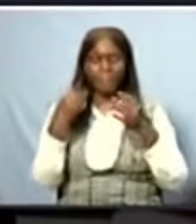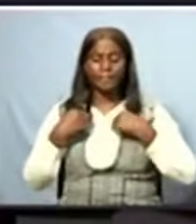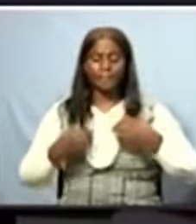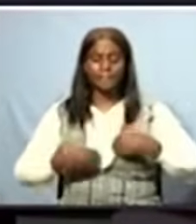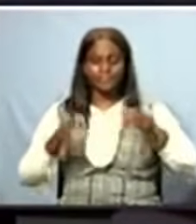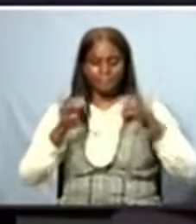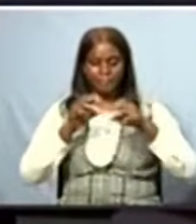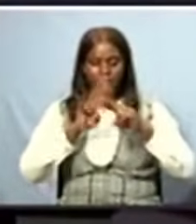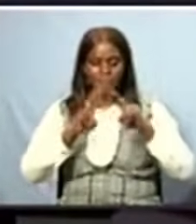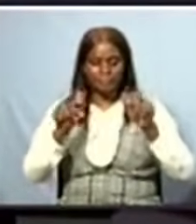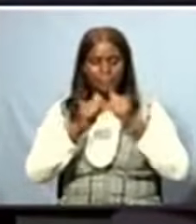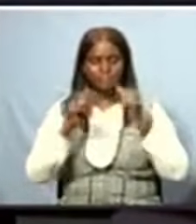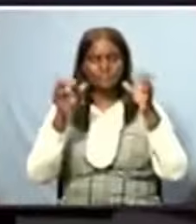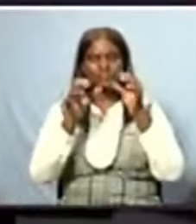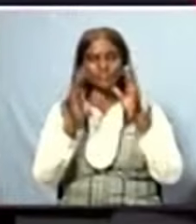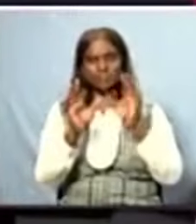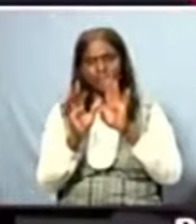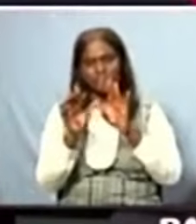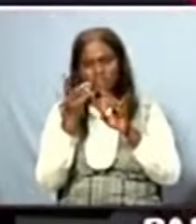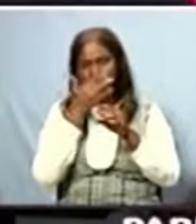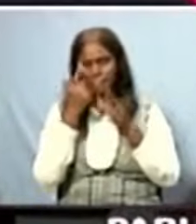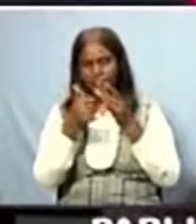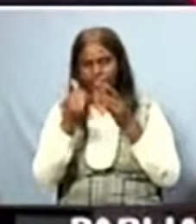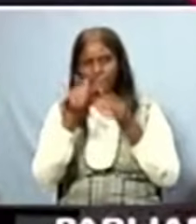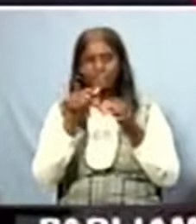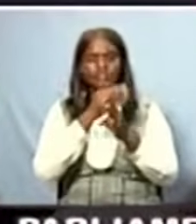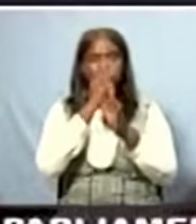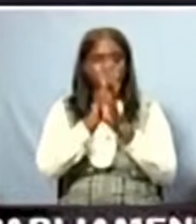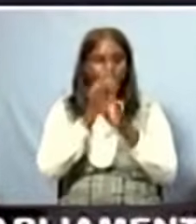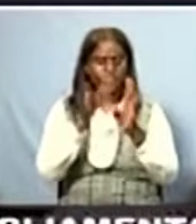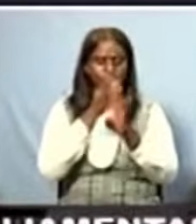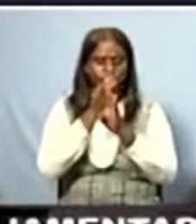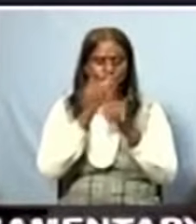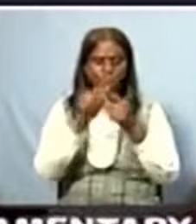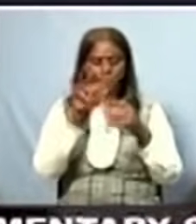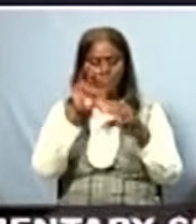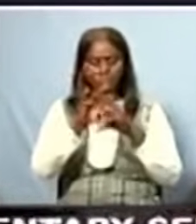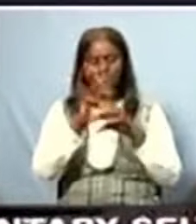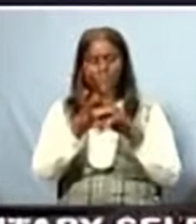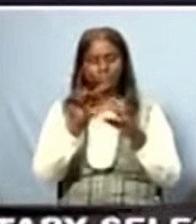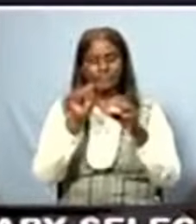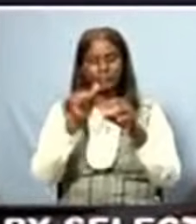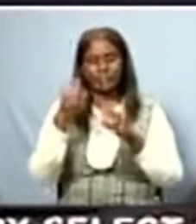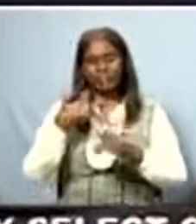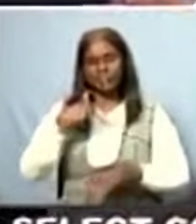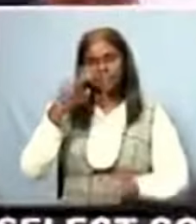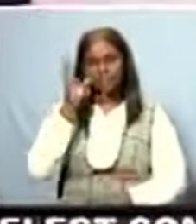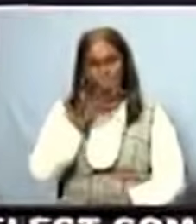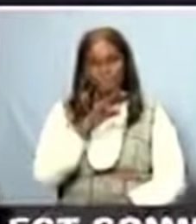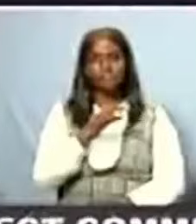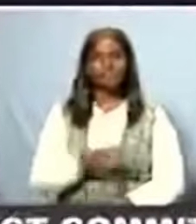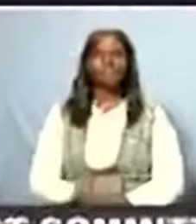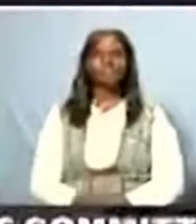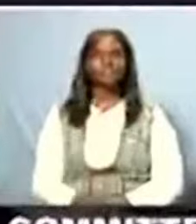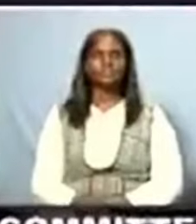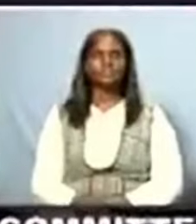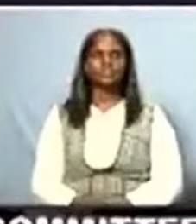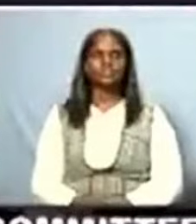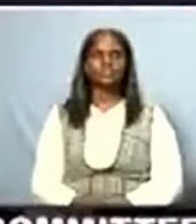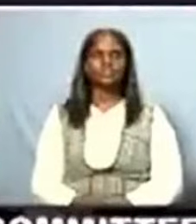council chairperson and councillor should relate to the election they apply to.